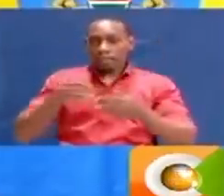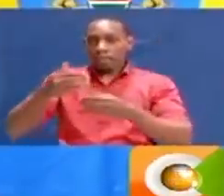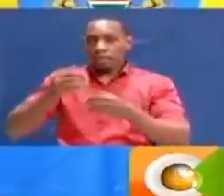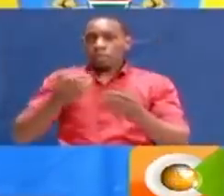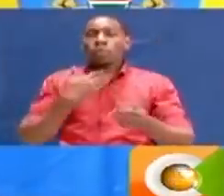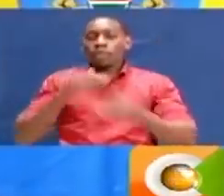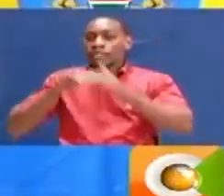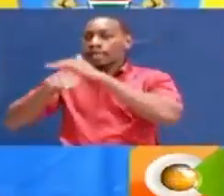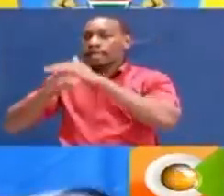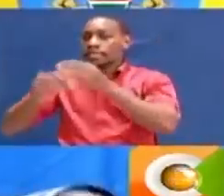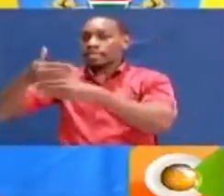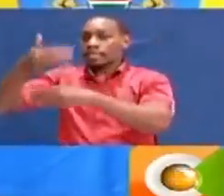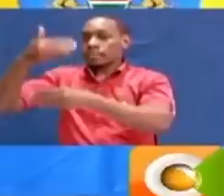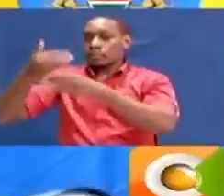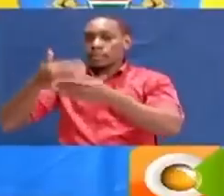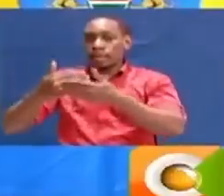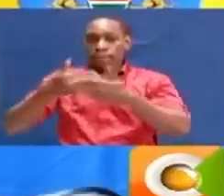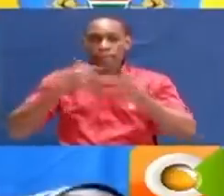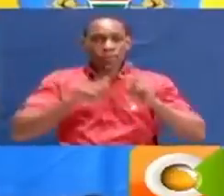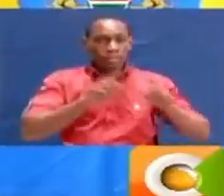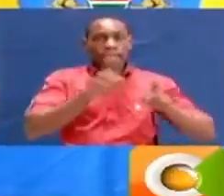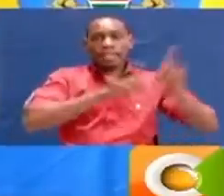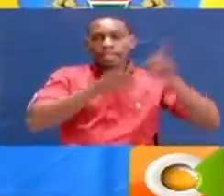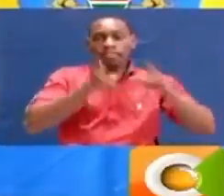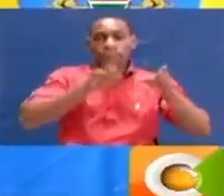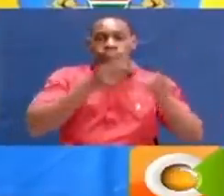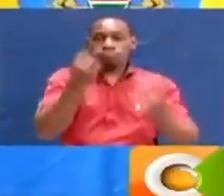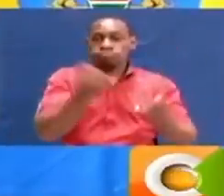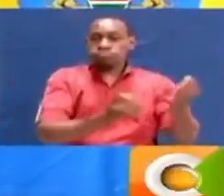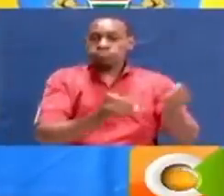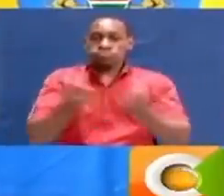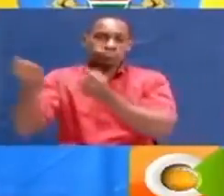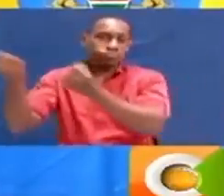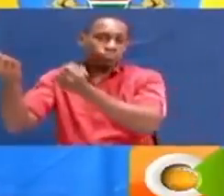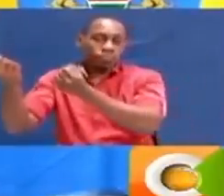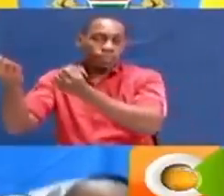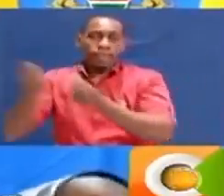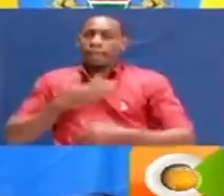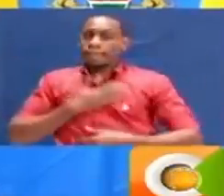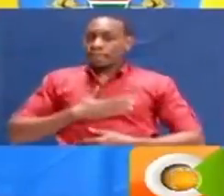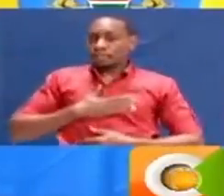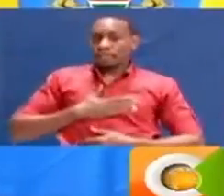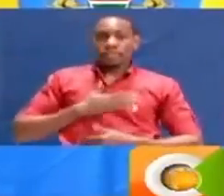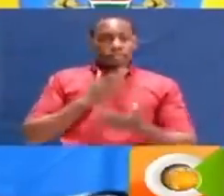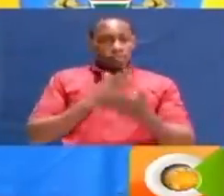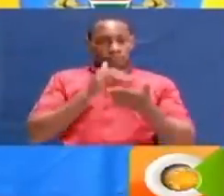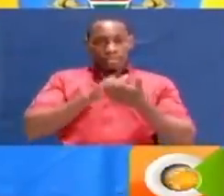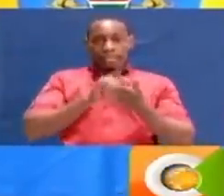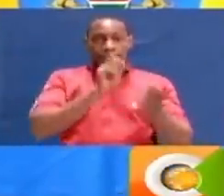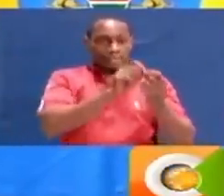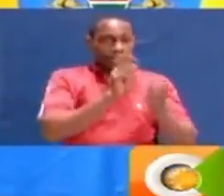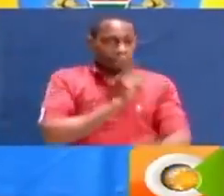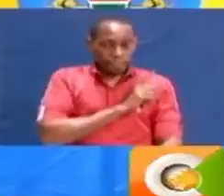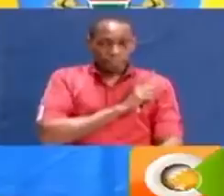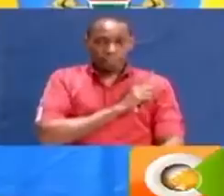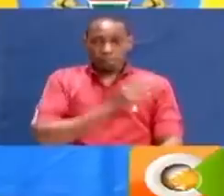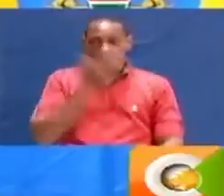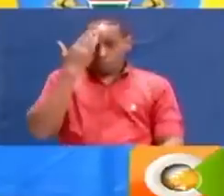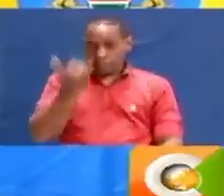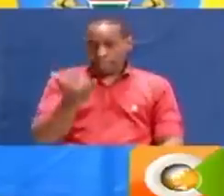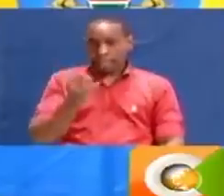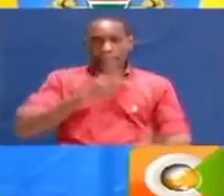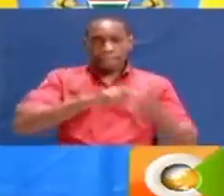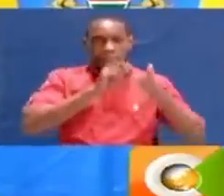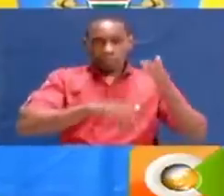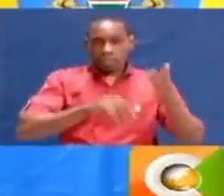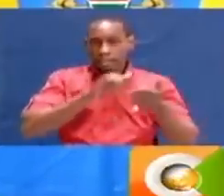depart, please make sure that you have been tested. Because what it means is that if you don't do that, then